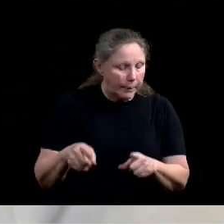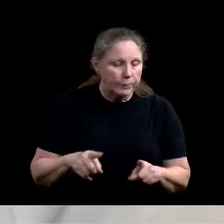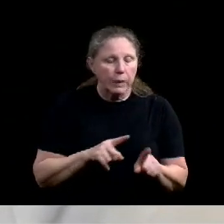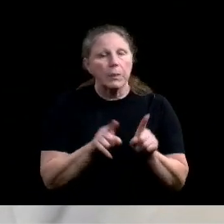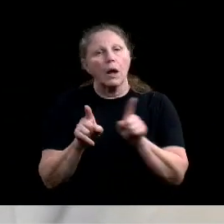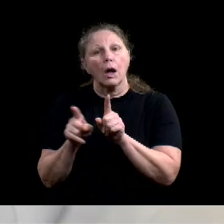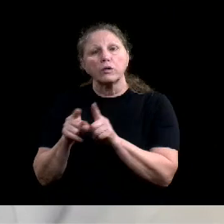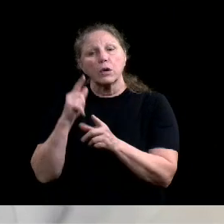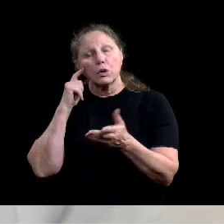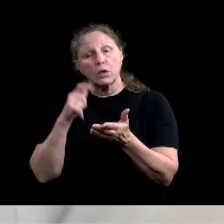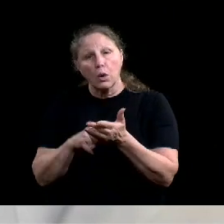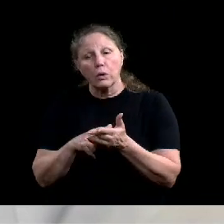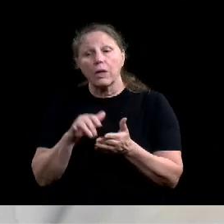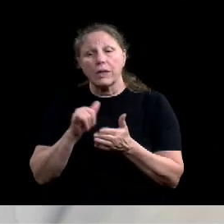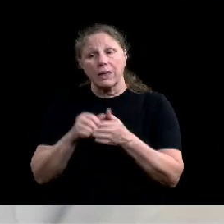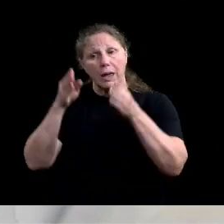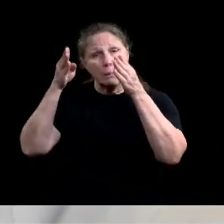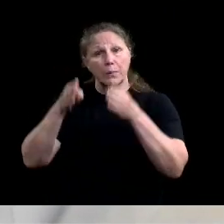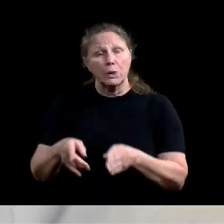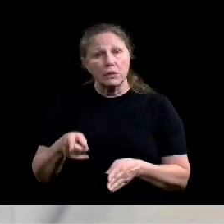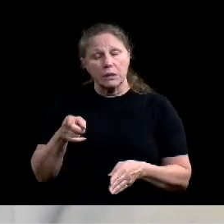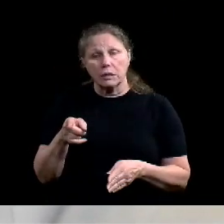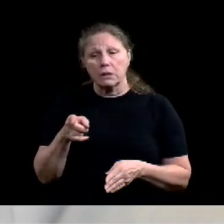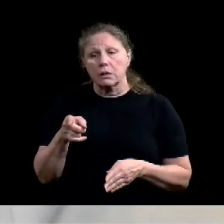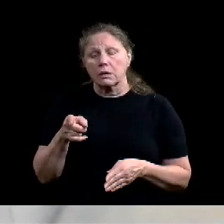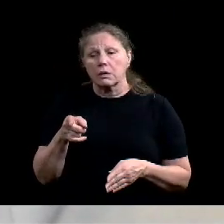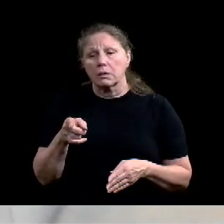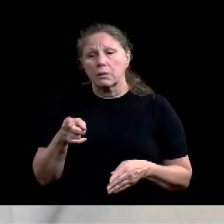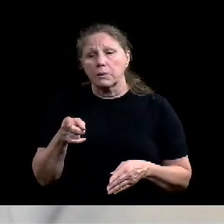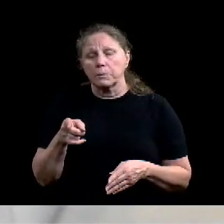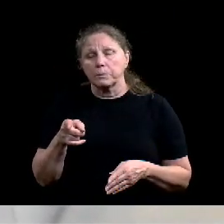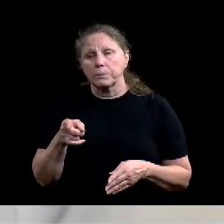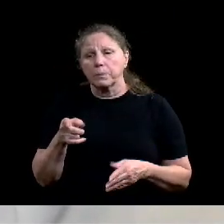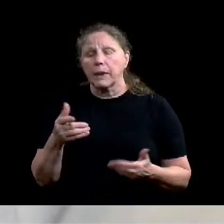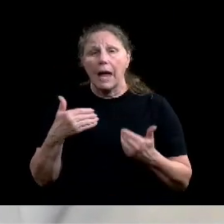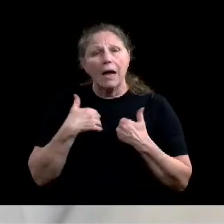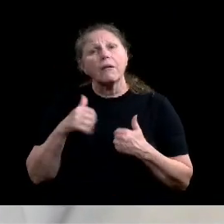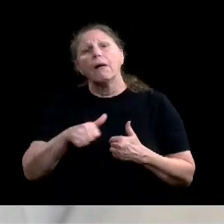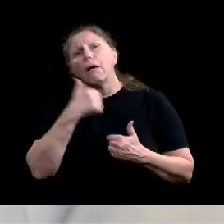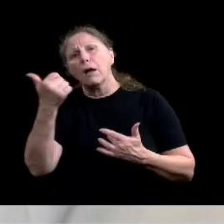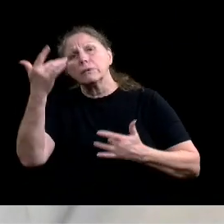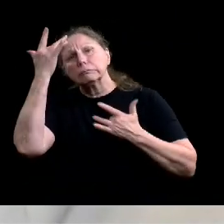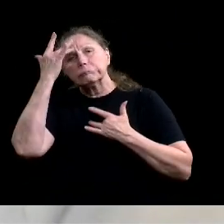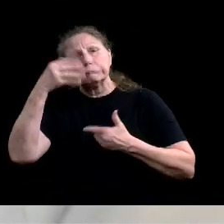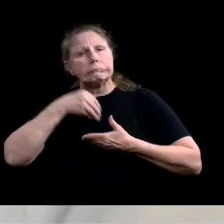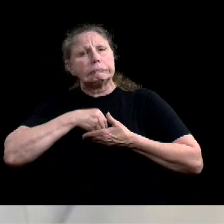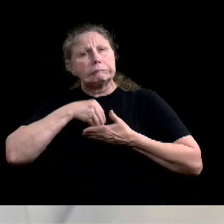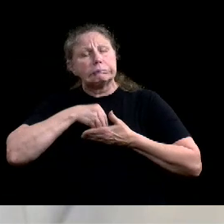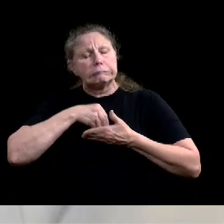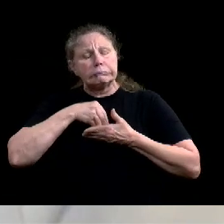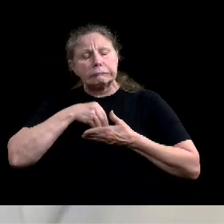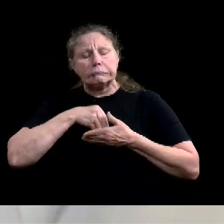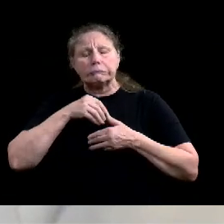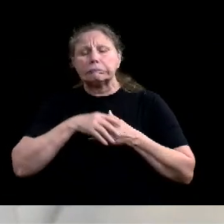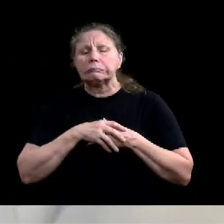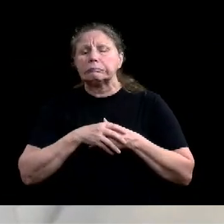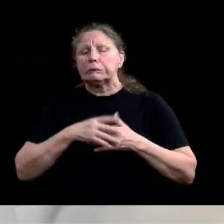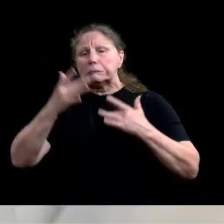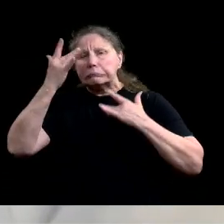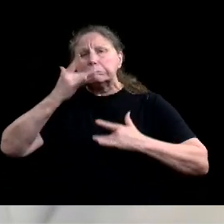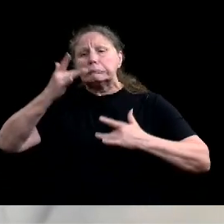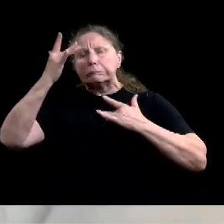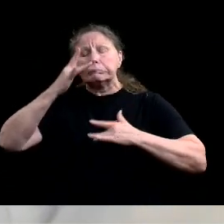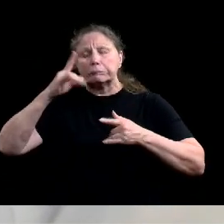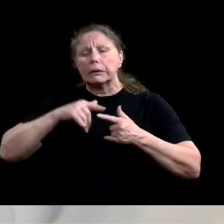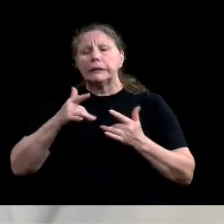has chronic disease is more likely to experience